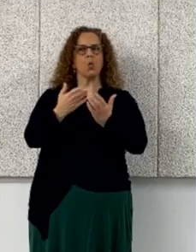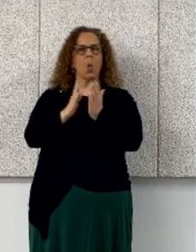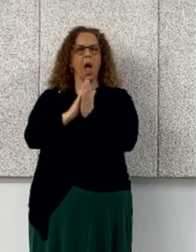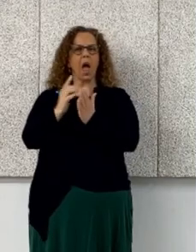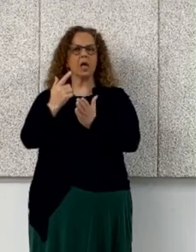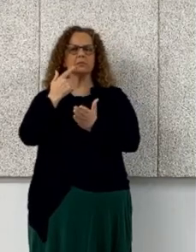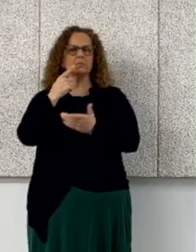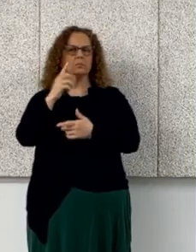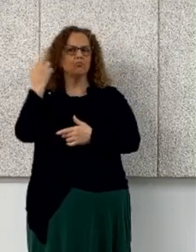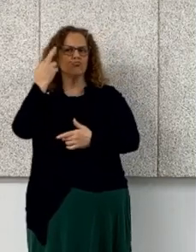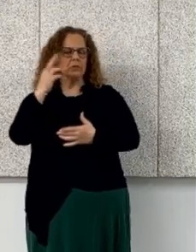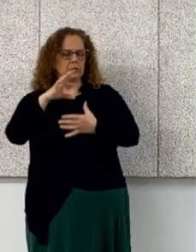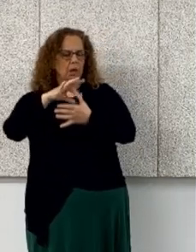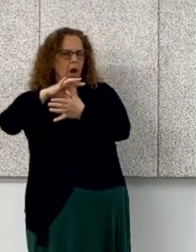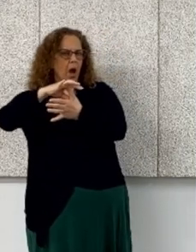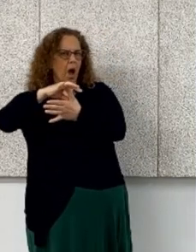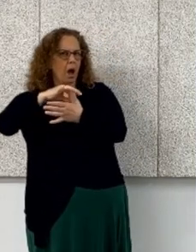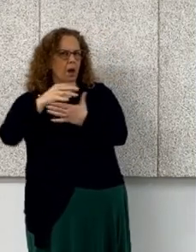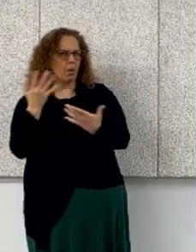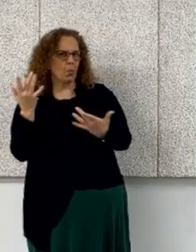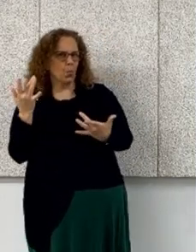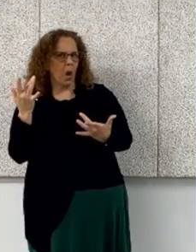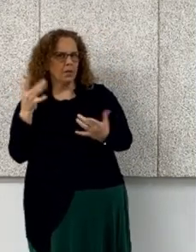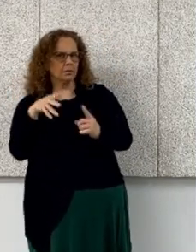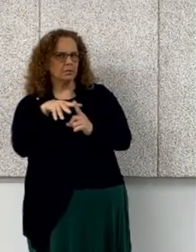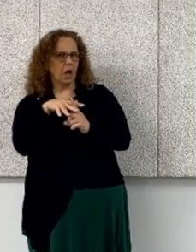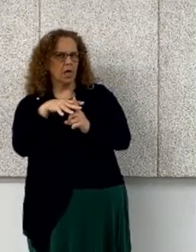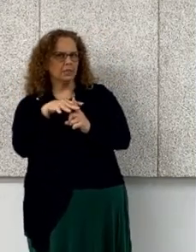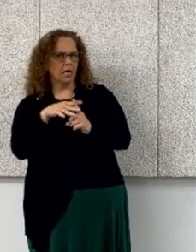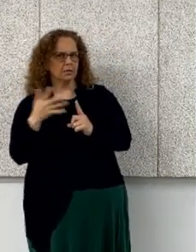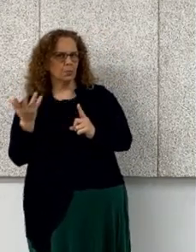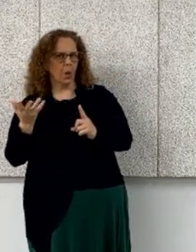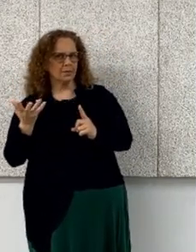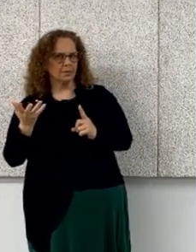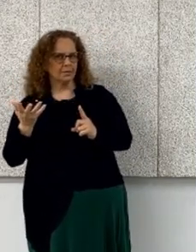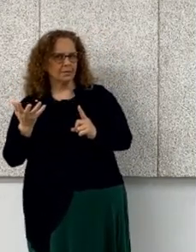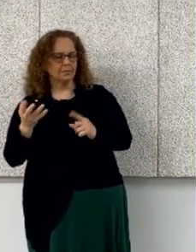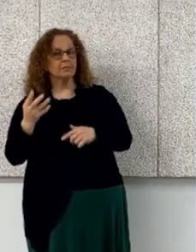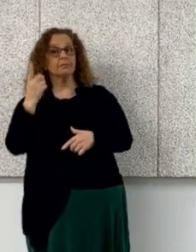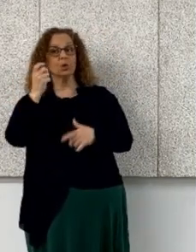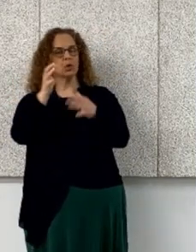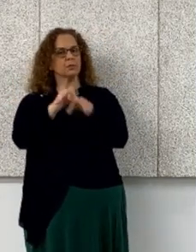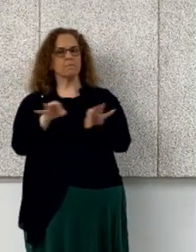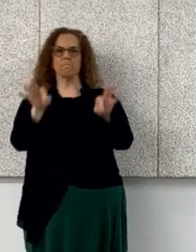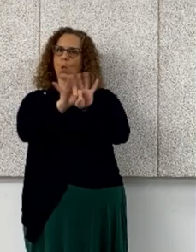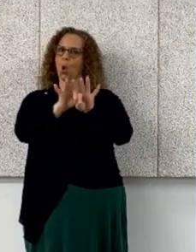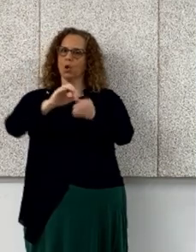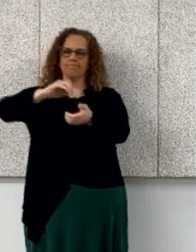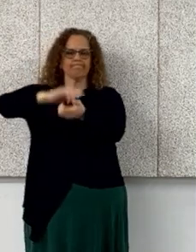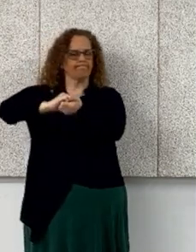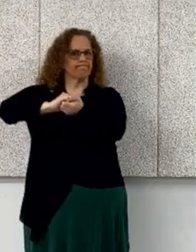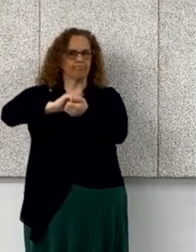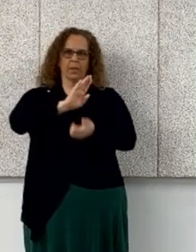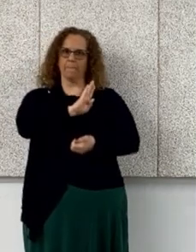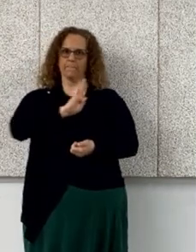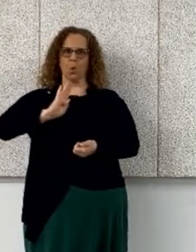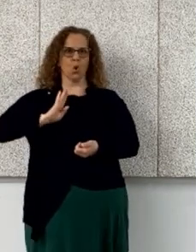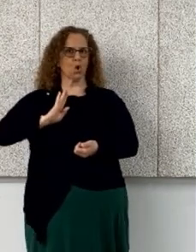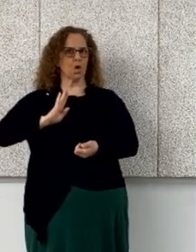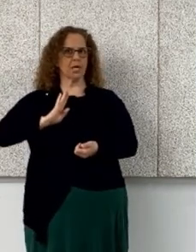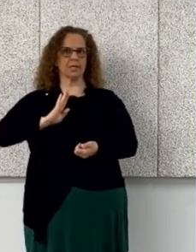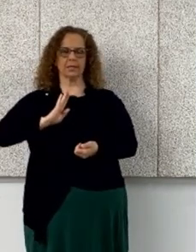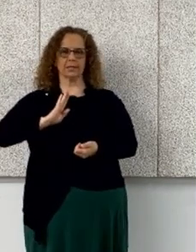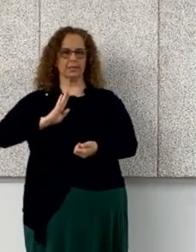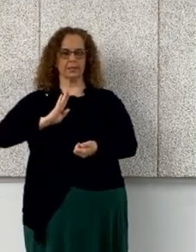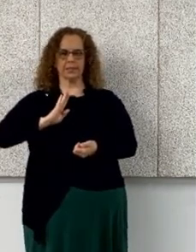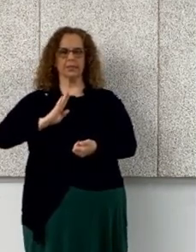you. Because that is such an important partnership, and having an understanding of, like, does this